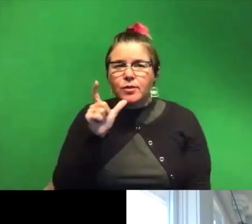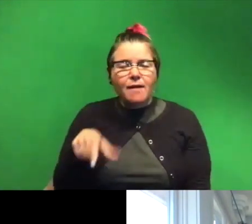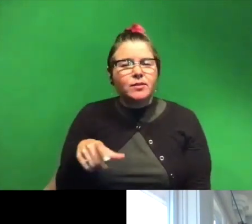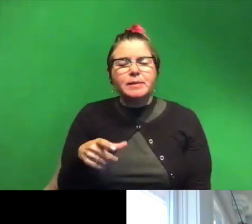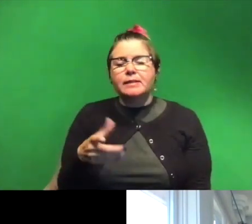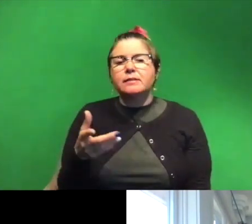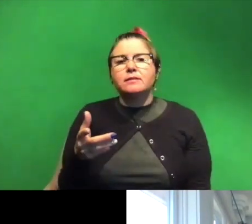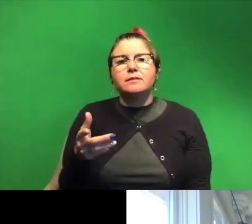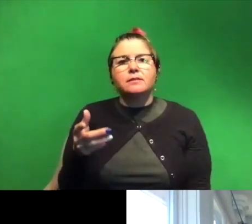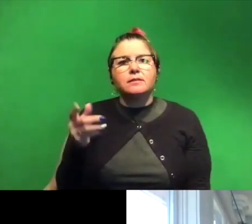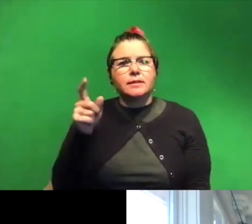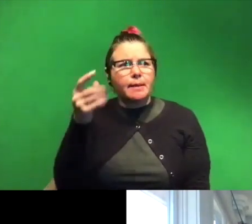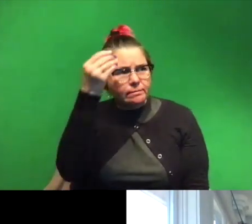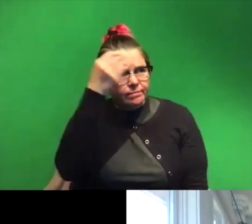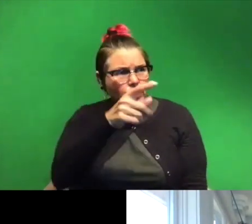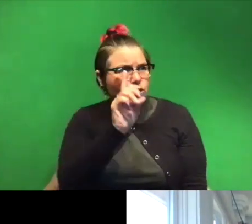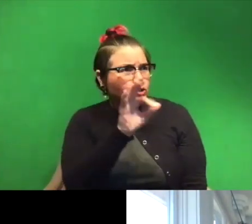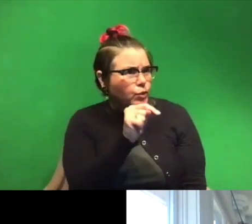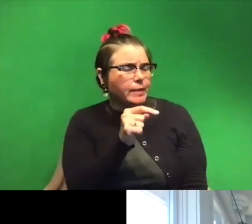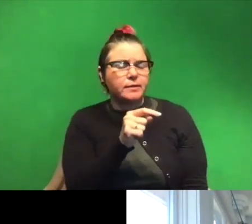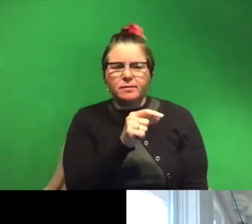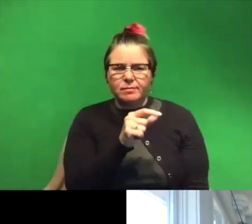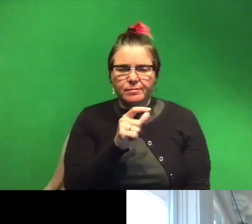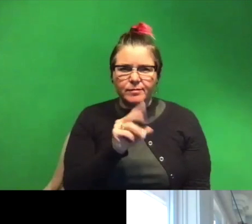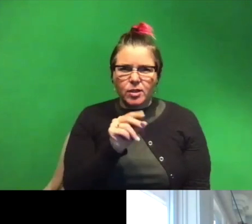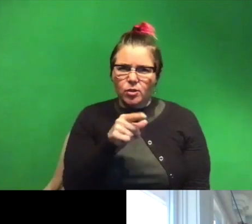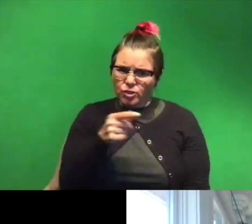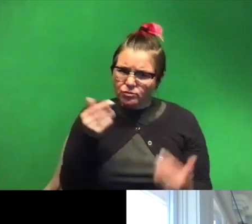be told to do science communication.